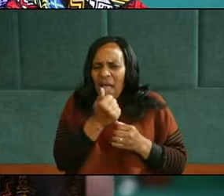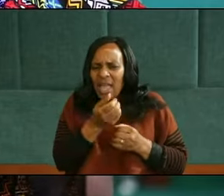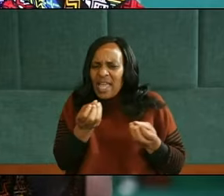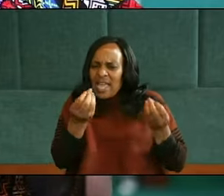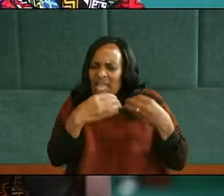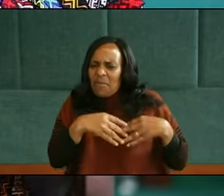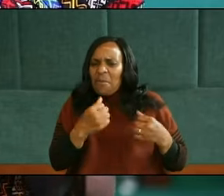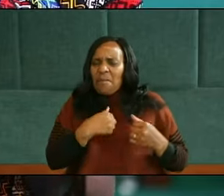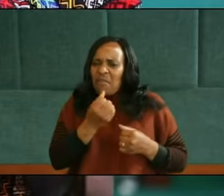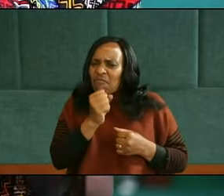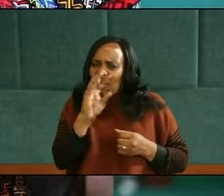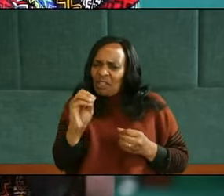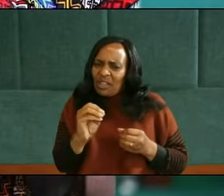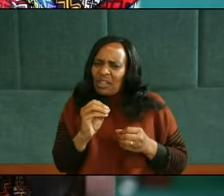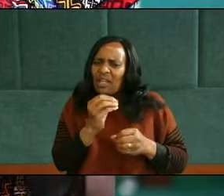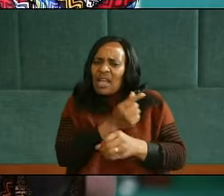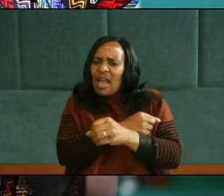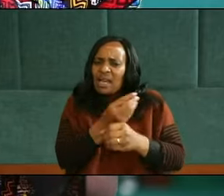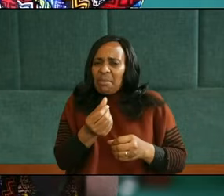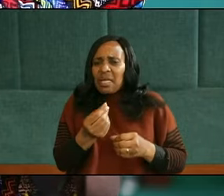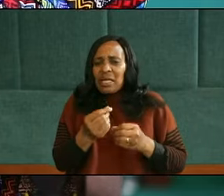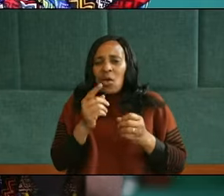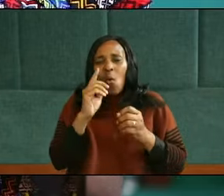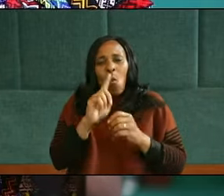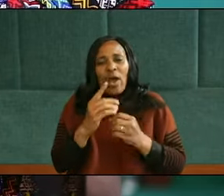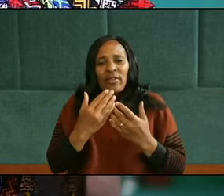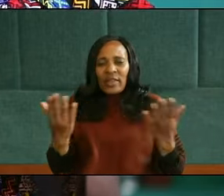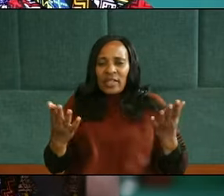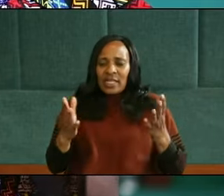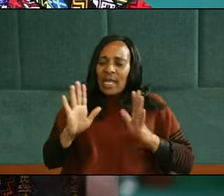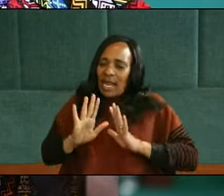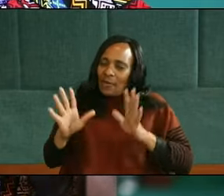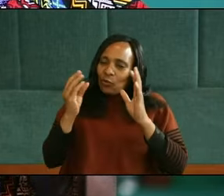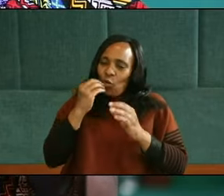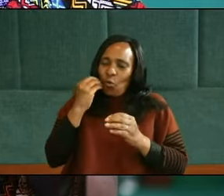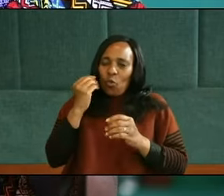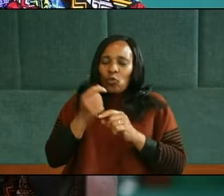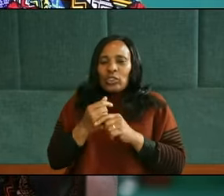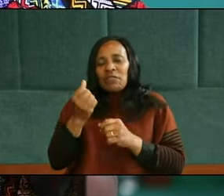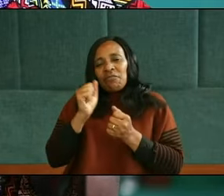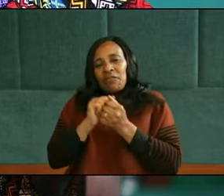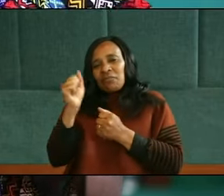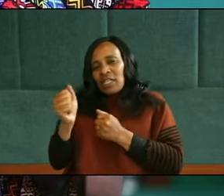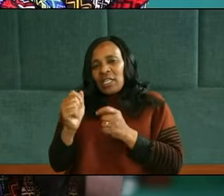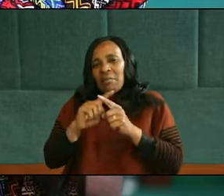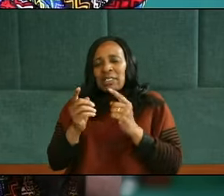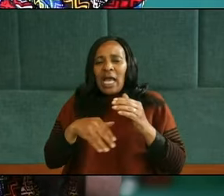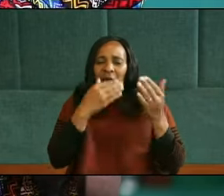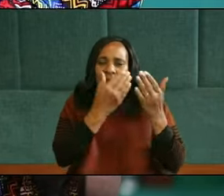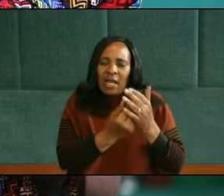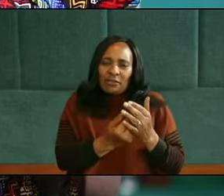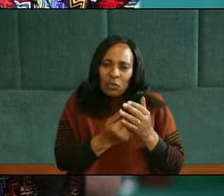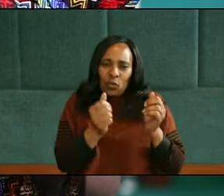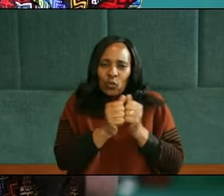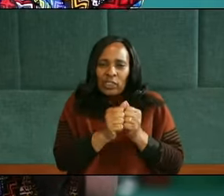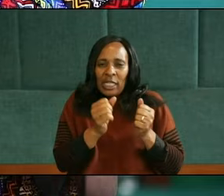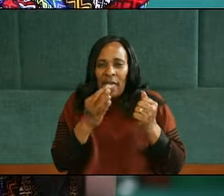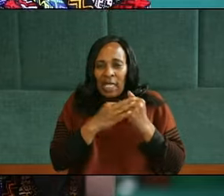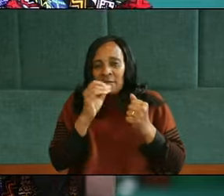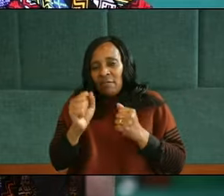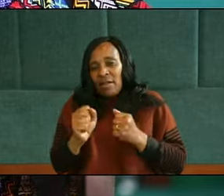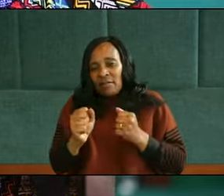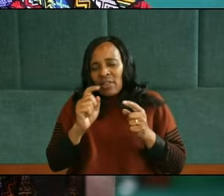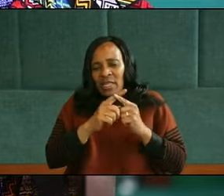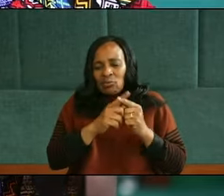given her the money. She only knew one thing. She had left home with 15 cedi, but had arrived school with 85 cedi. As